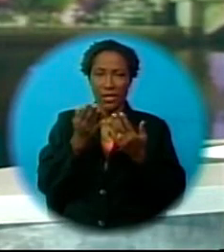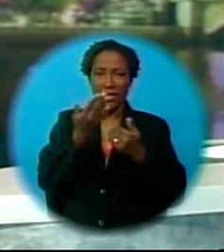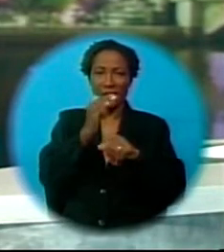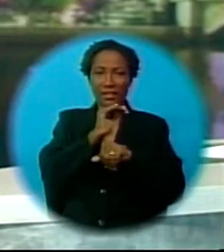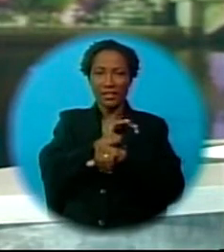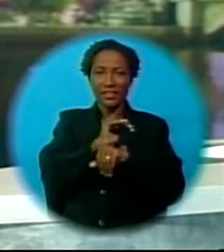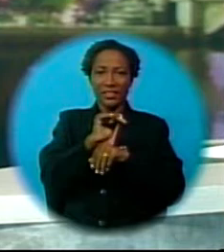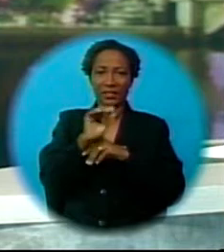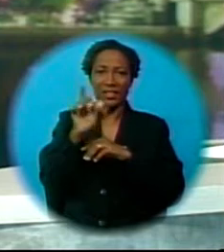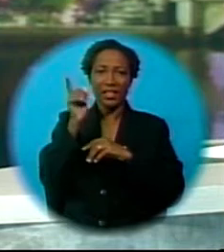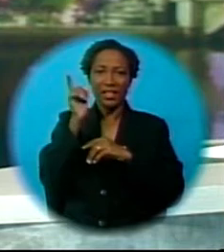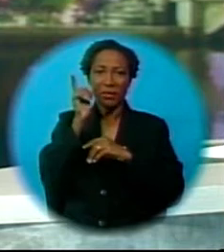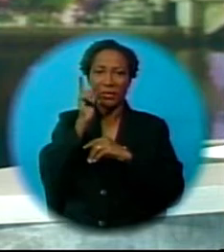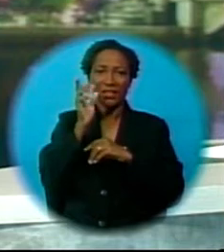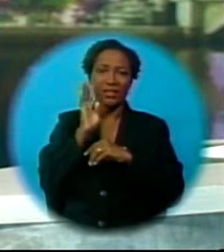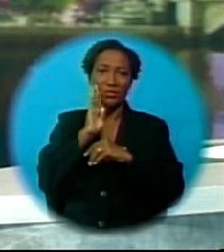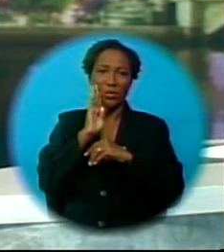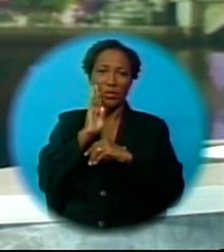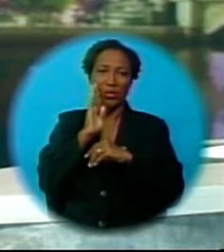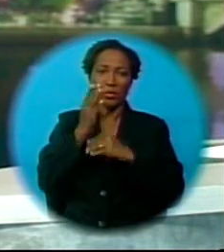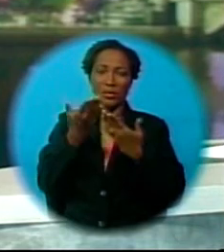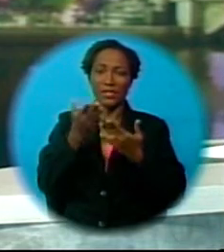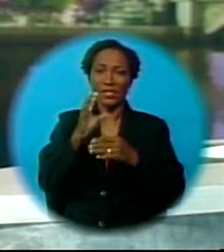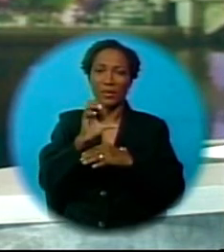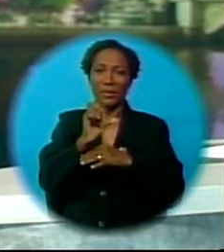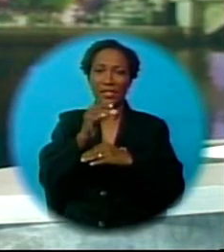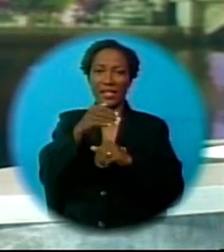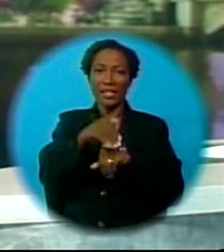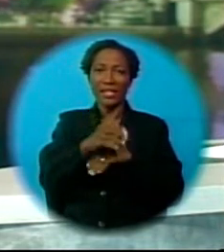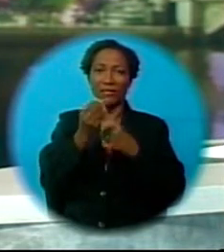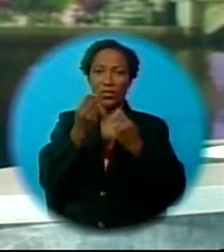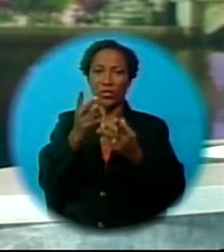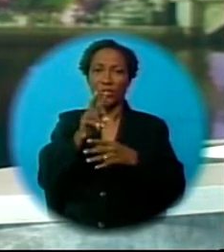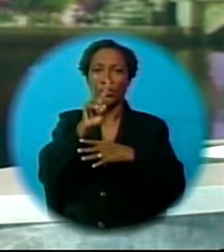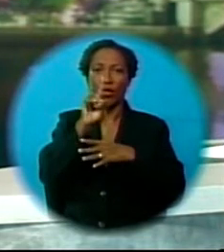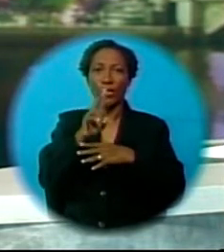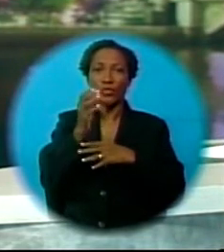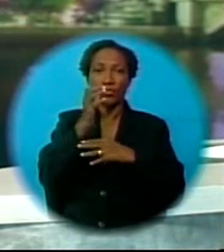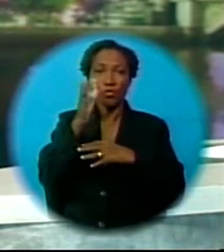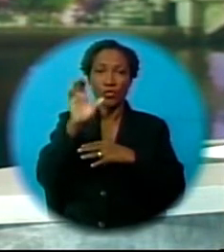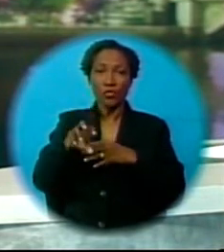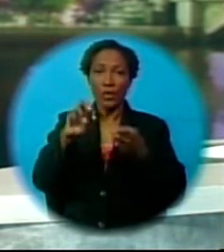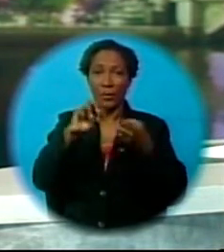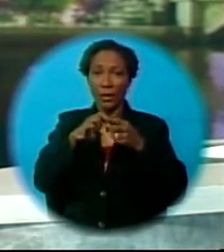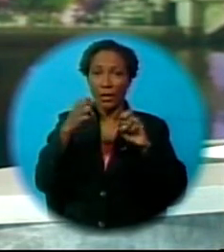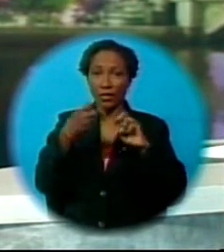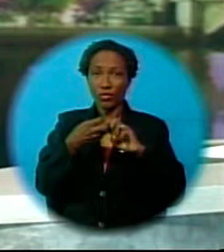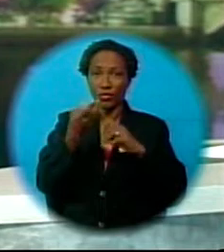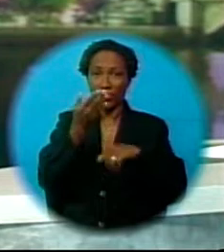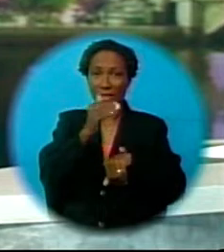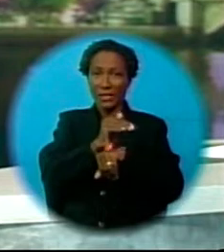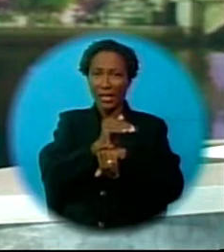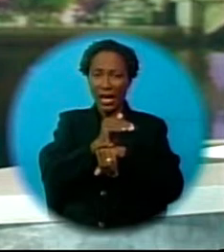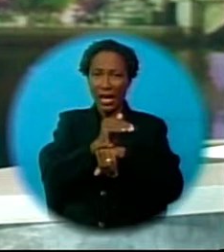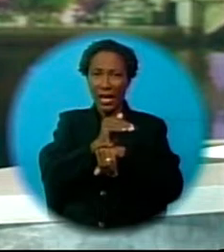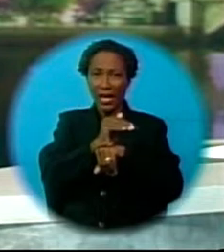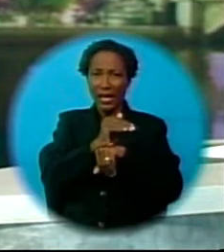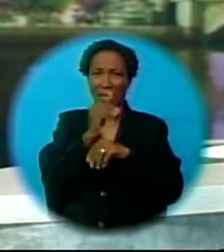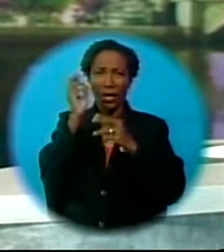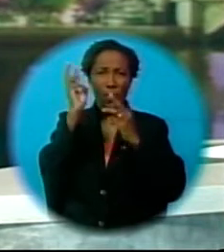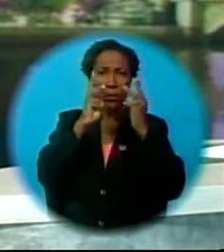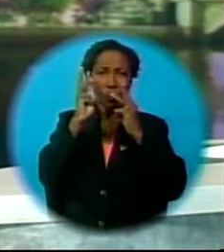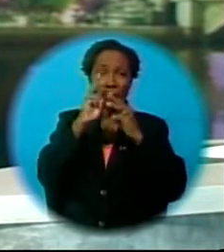Very good evening to you. I'm Lisa Broom. This is the CBC Evening News. Two major criminal issues tonight of concern